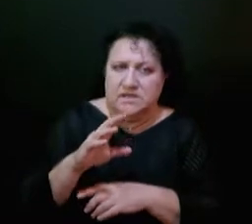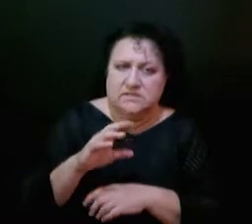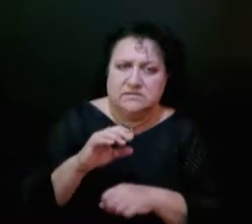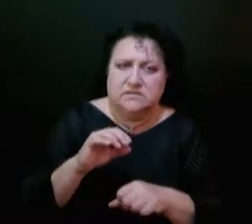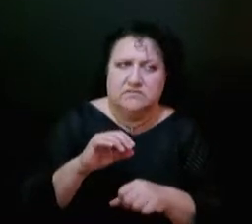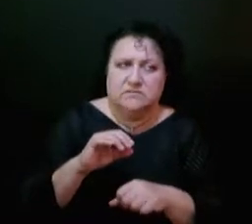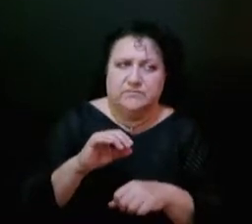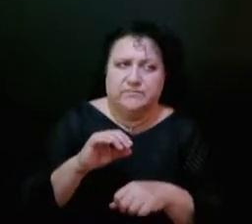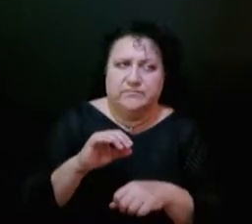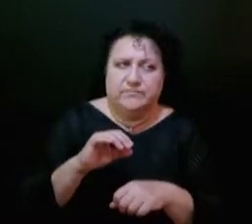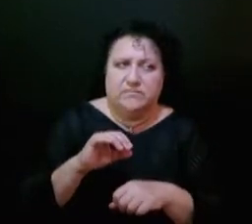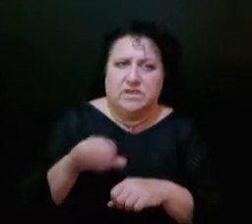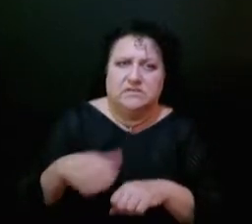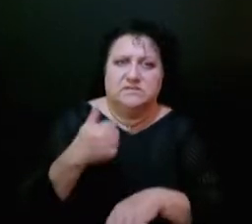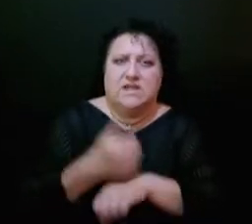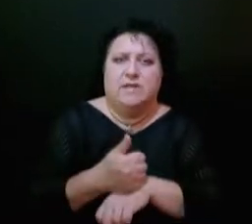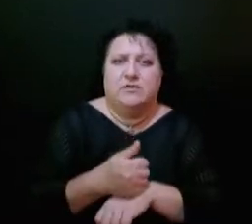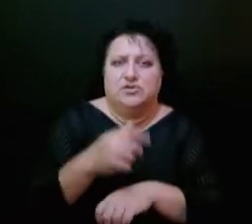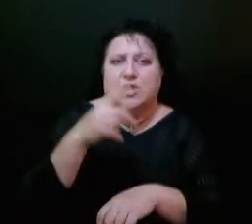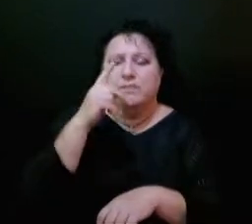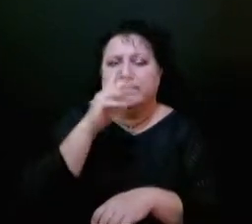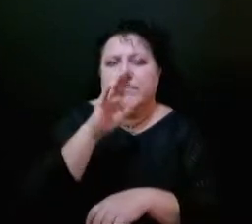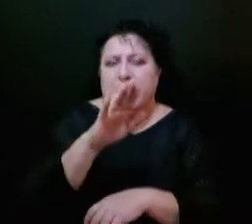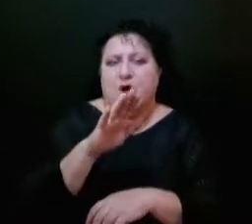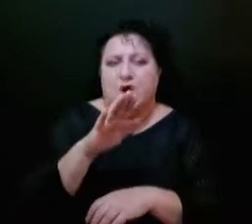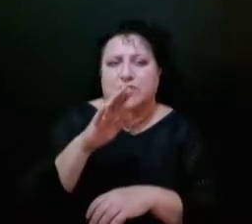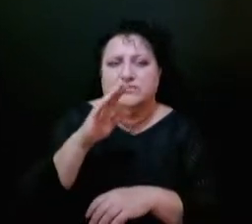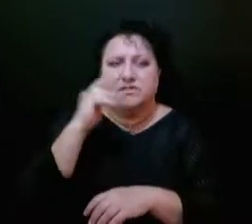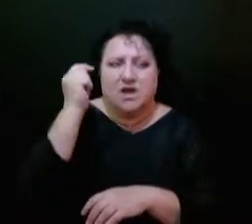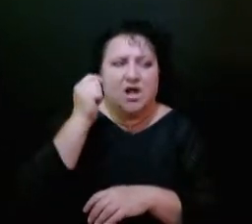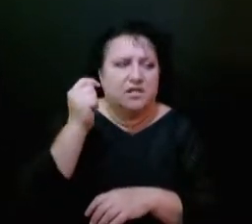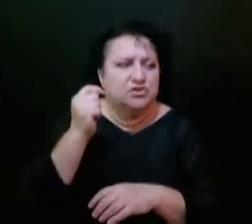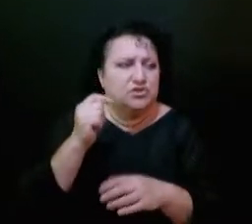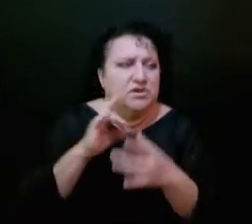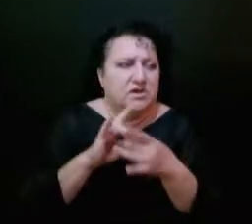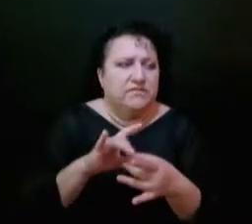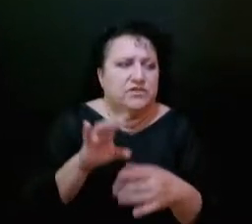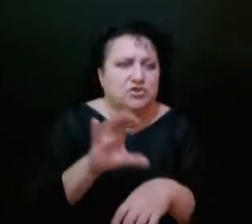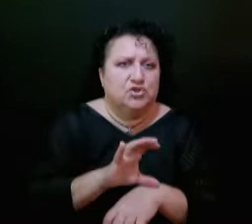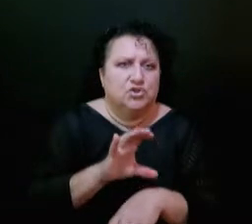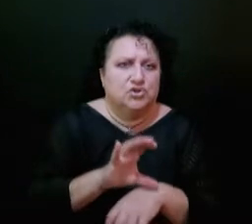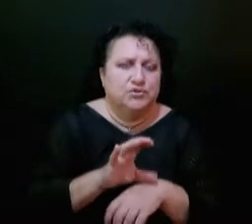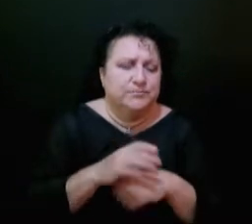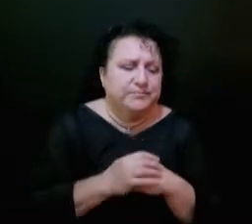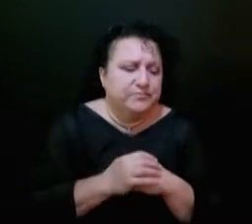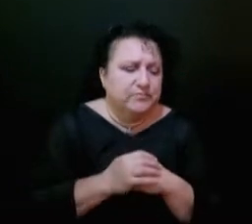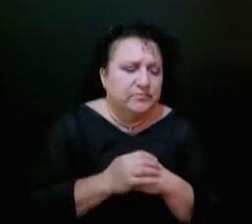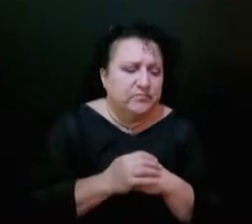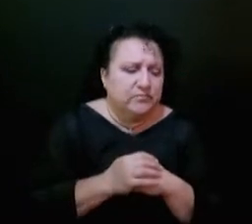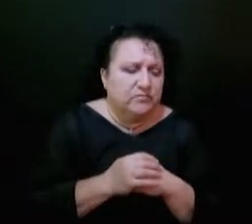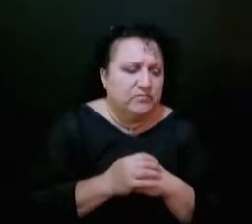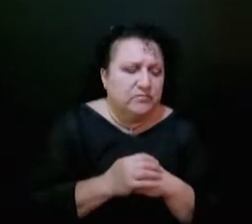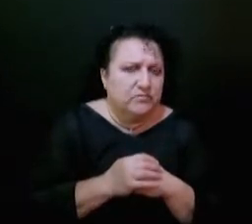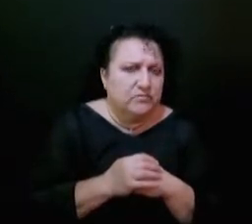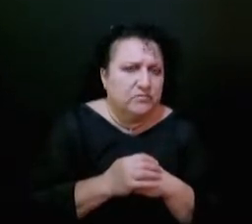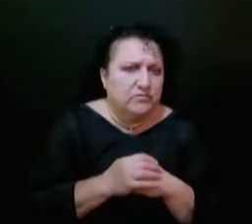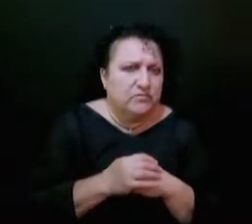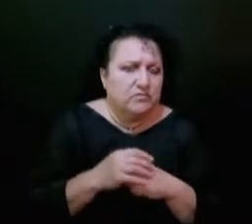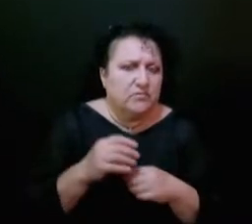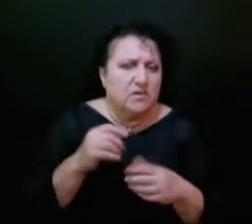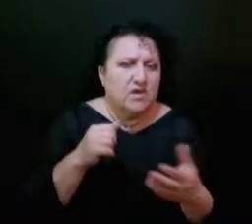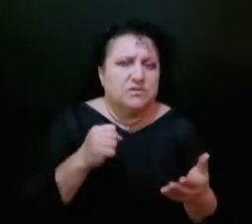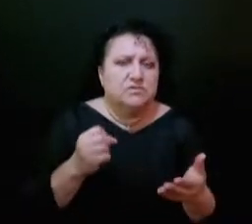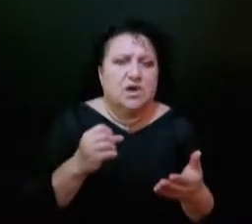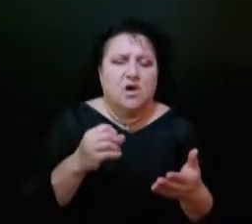really important to Paul. A dear sister and seminary friend of mine named Lori, she put it this way. Ephesians is the guide